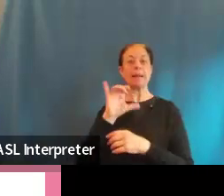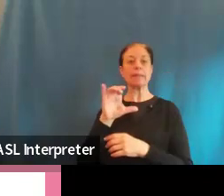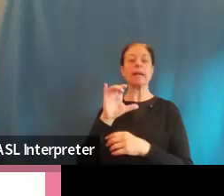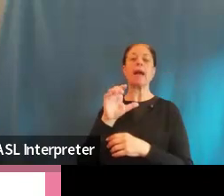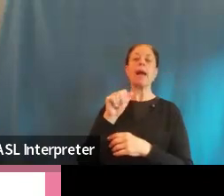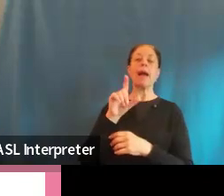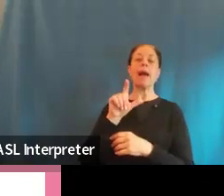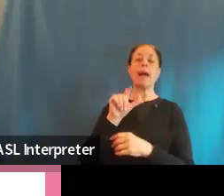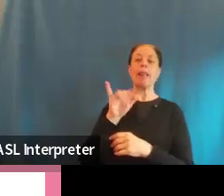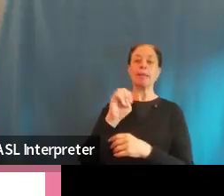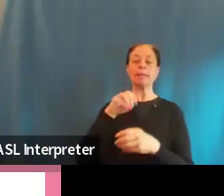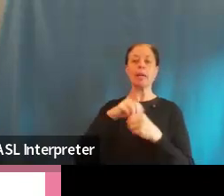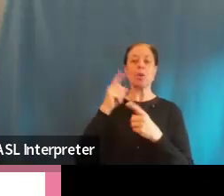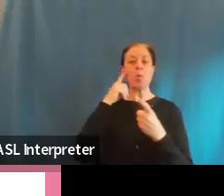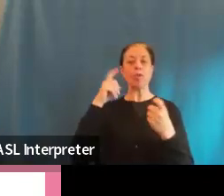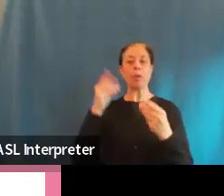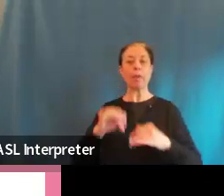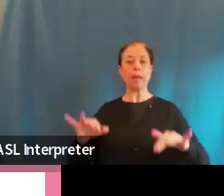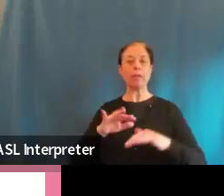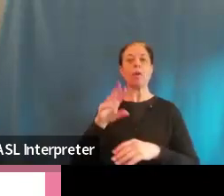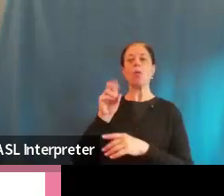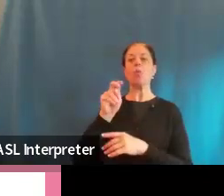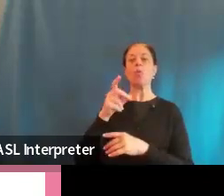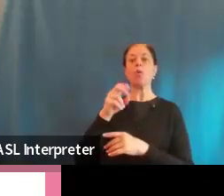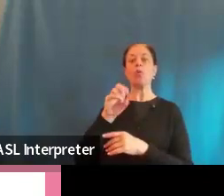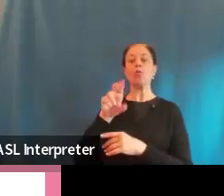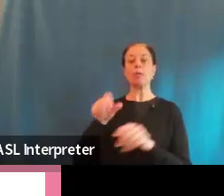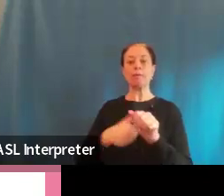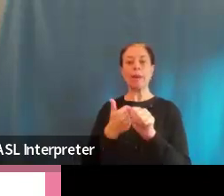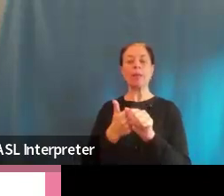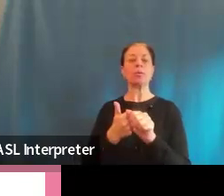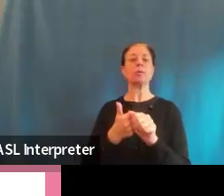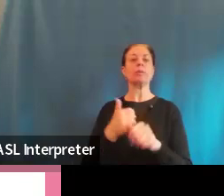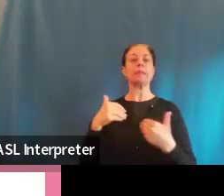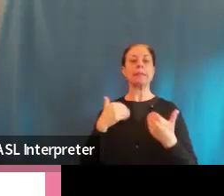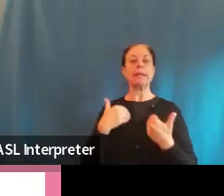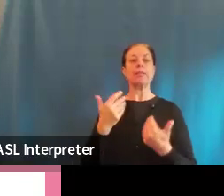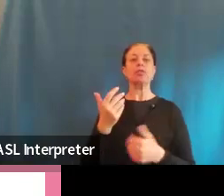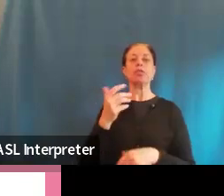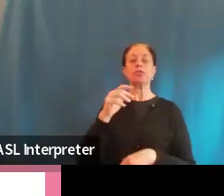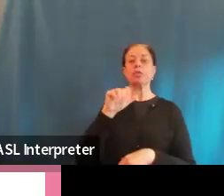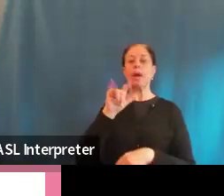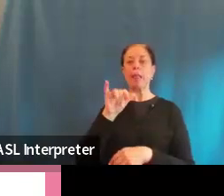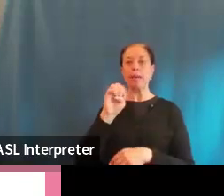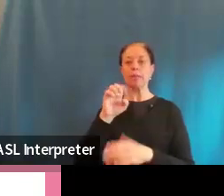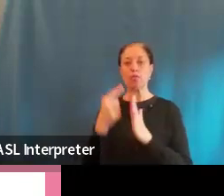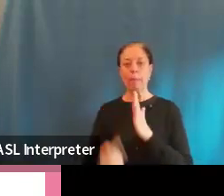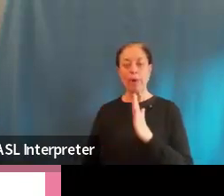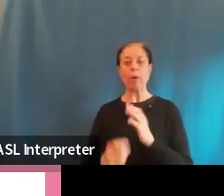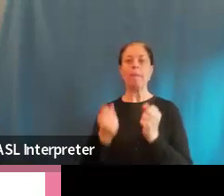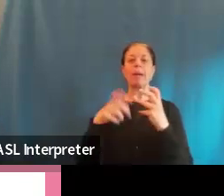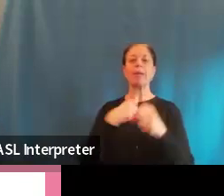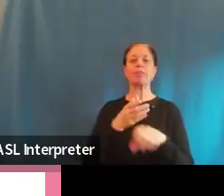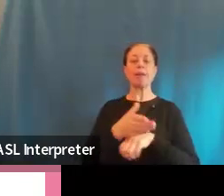Alice in Wonderland, Wondrous follows a teenaged Alice on a curious new adventure down the rabbit hole, many years after her first visit